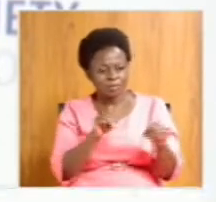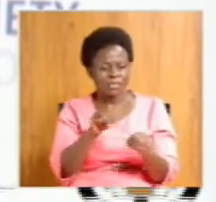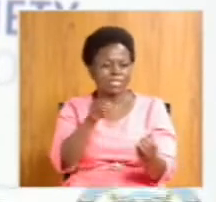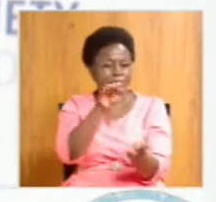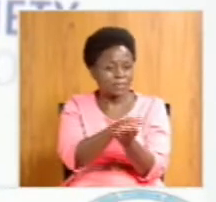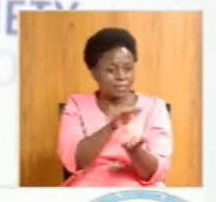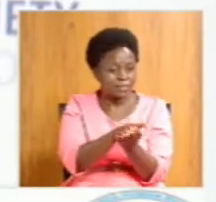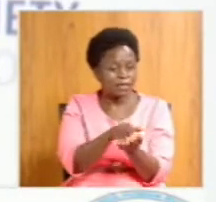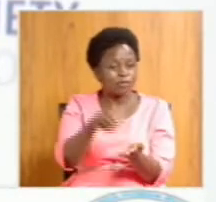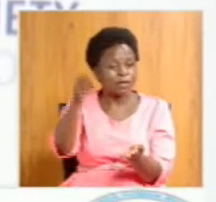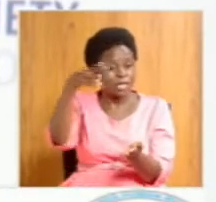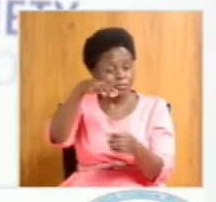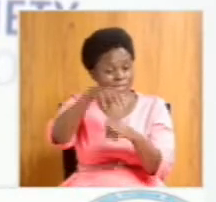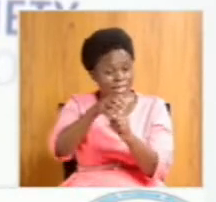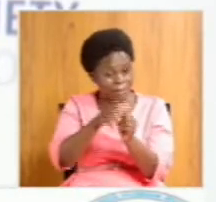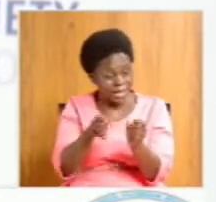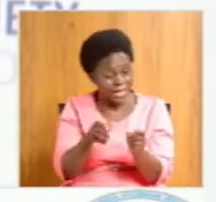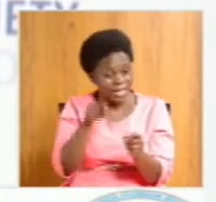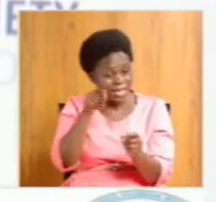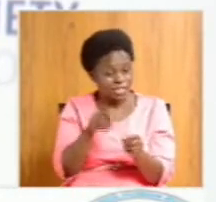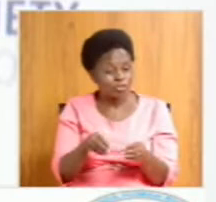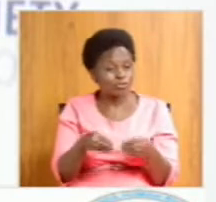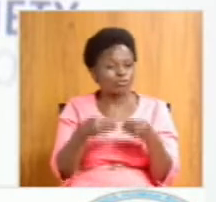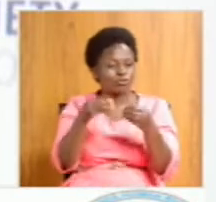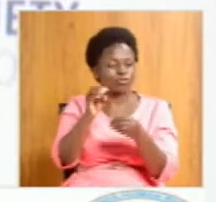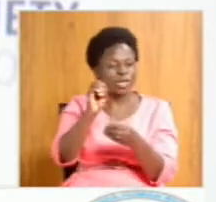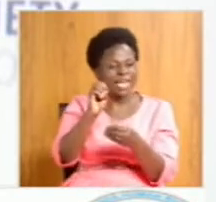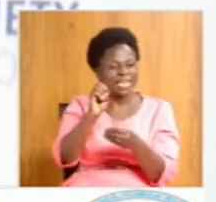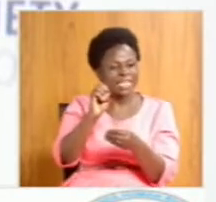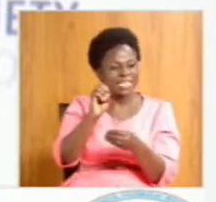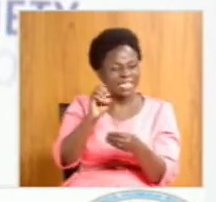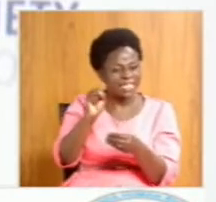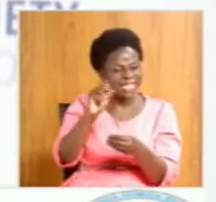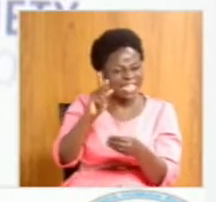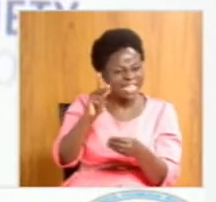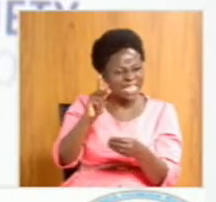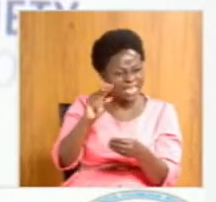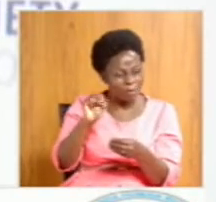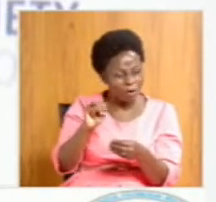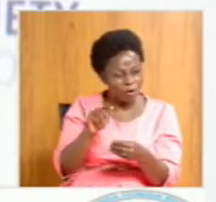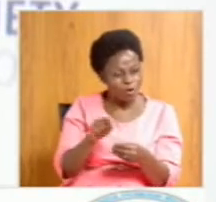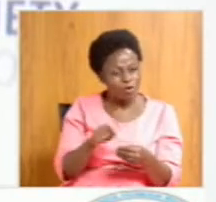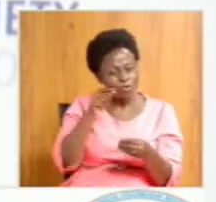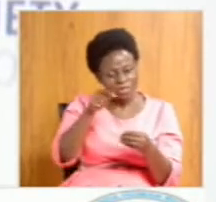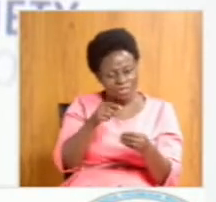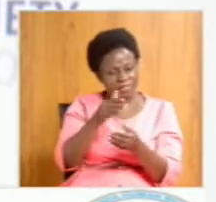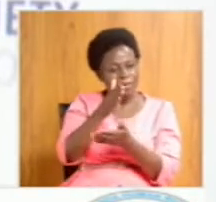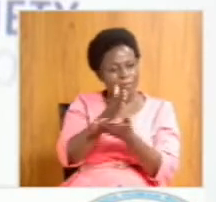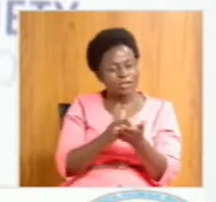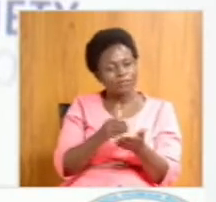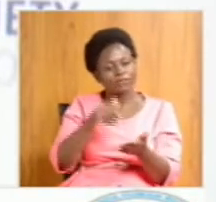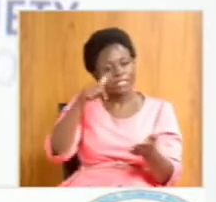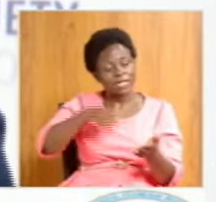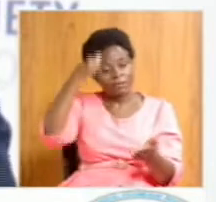maintenance of electricity generation to Eskimo Uganda Limited, which is a subsidiary of a South African energy